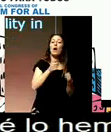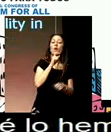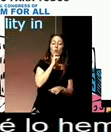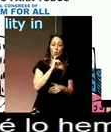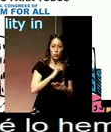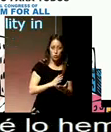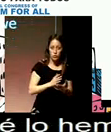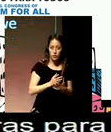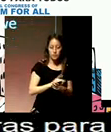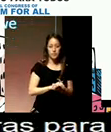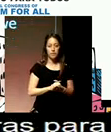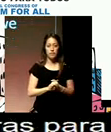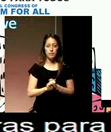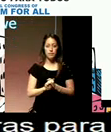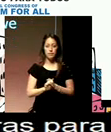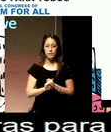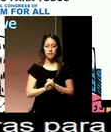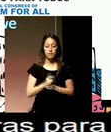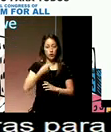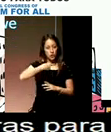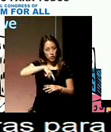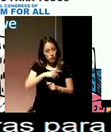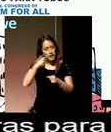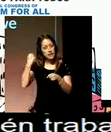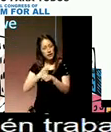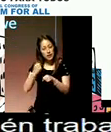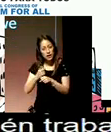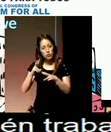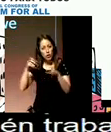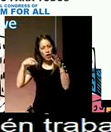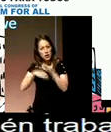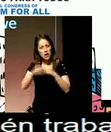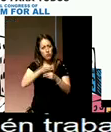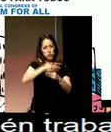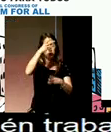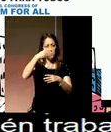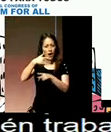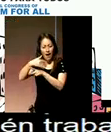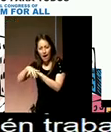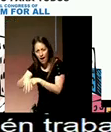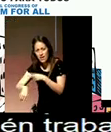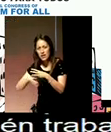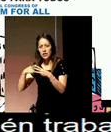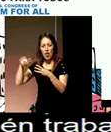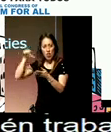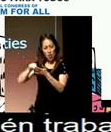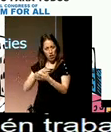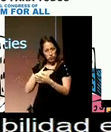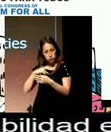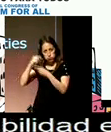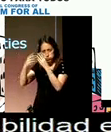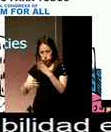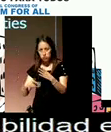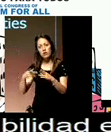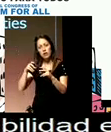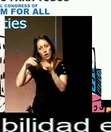our buildings, in our public buildings, in our streets, in our cities, and also